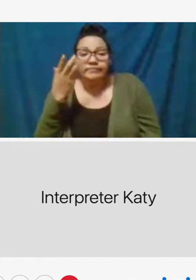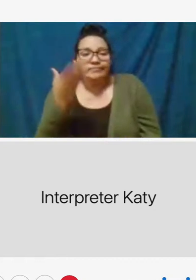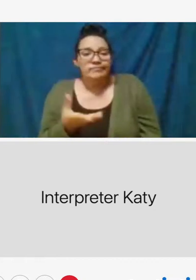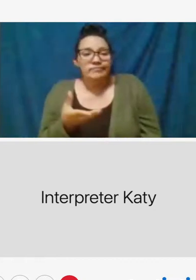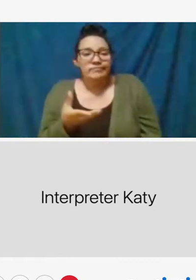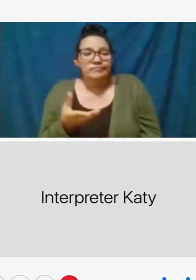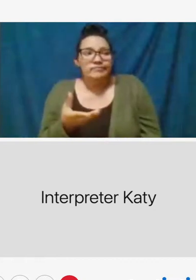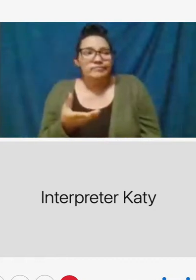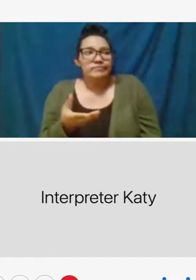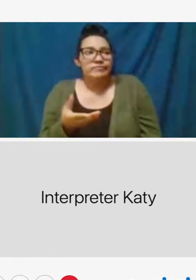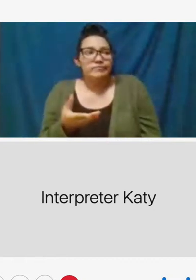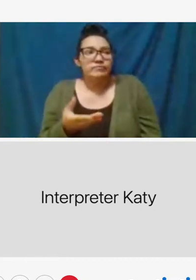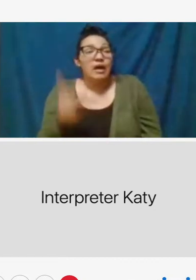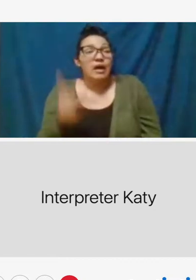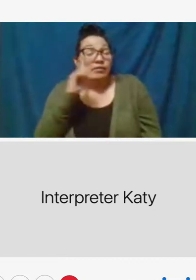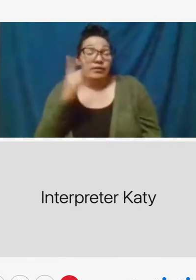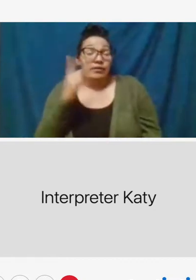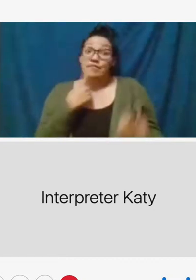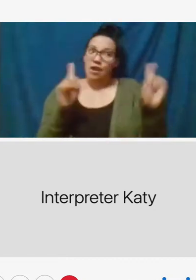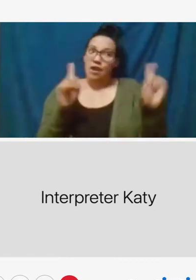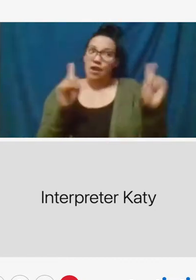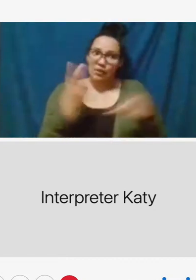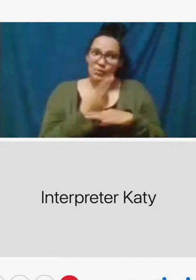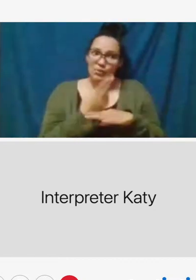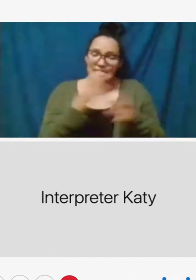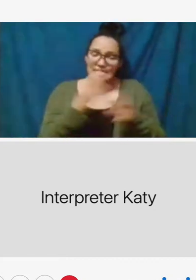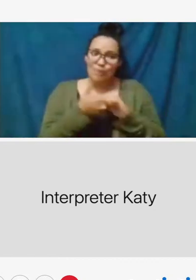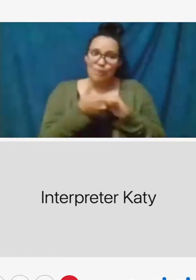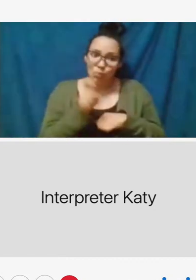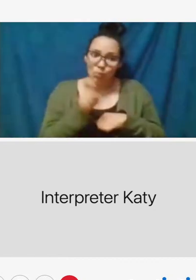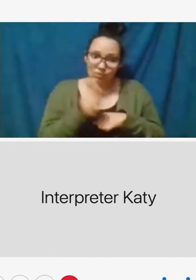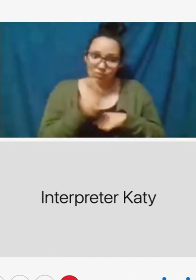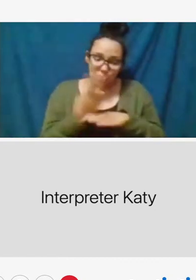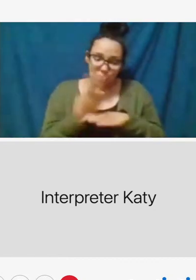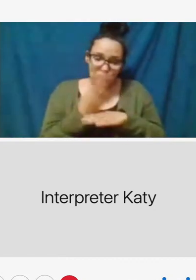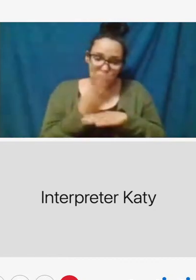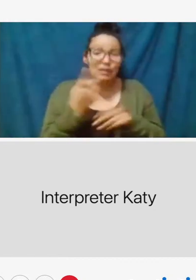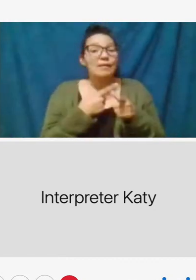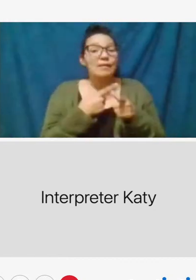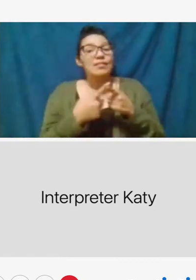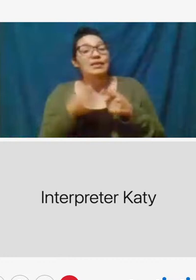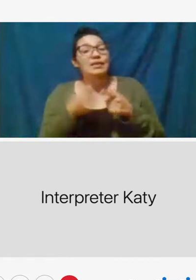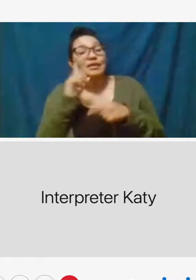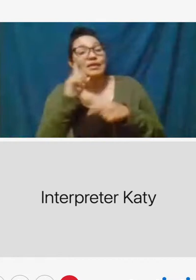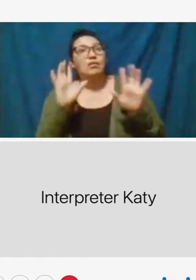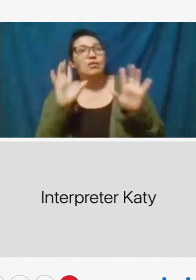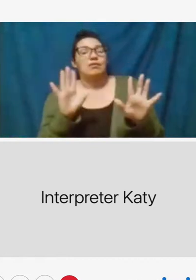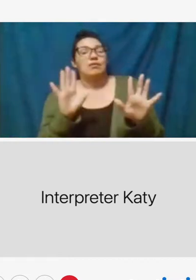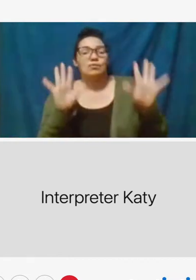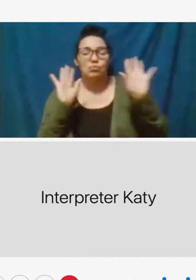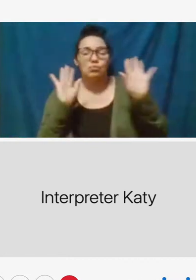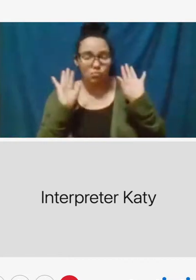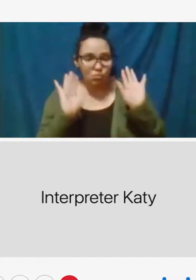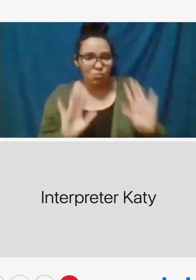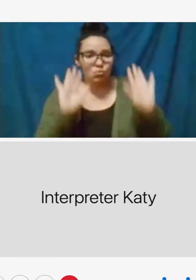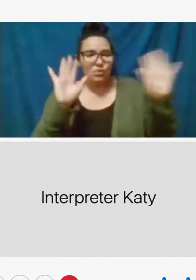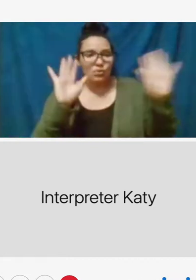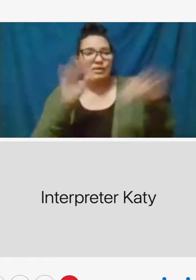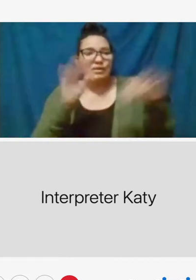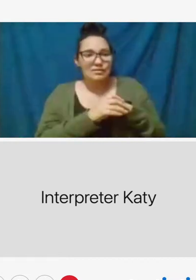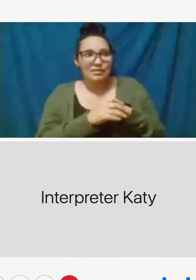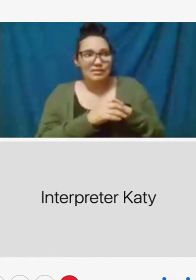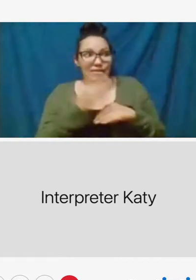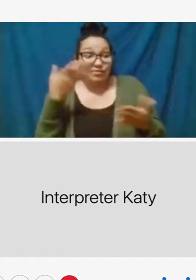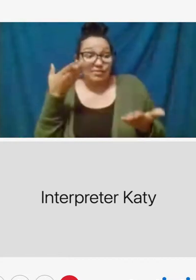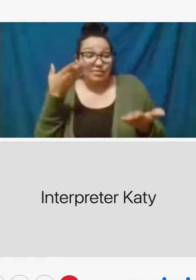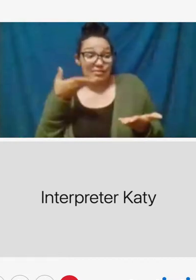finally we're using it the way it was meant to be used but I'm also thinking how great what this is going to do for our students it's